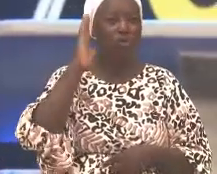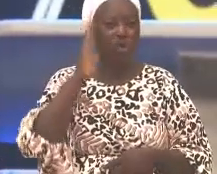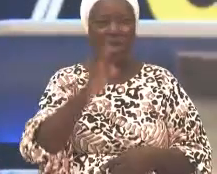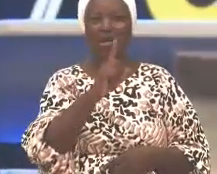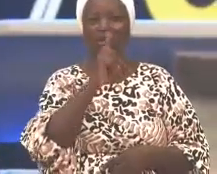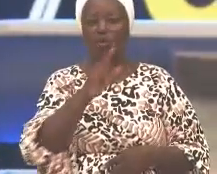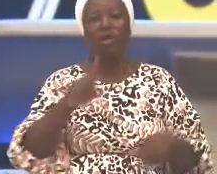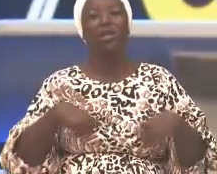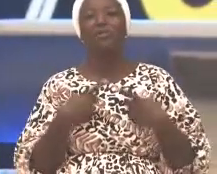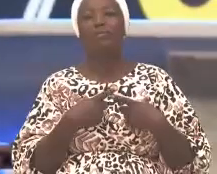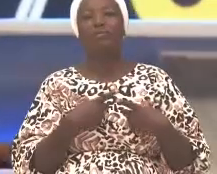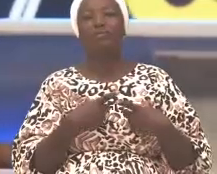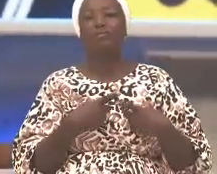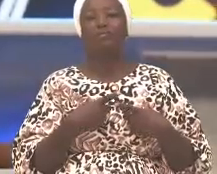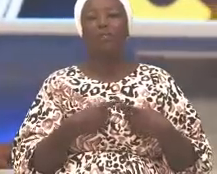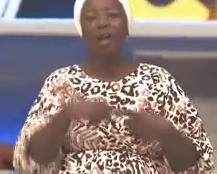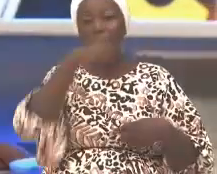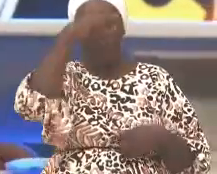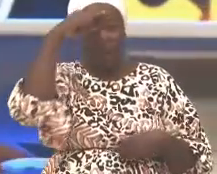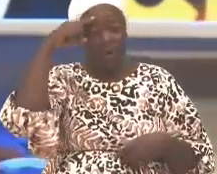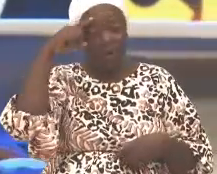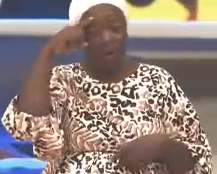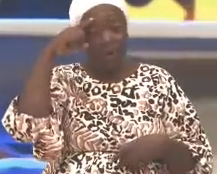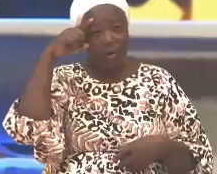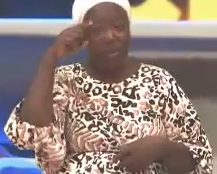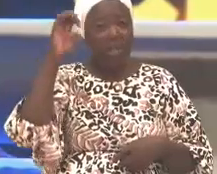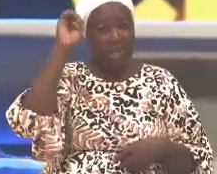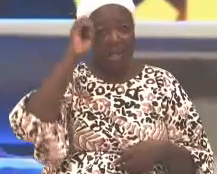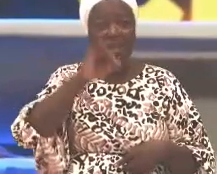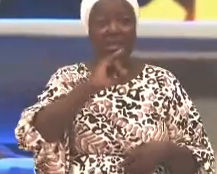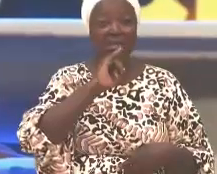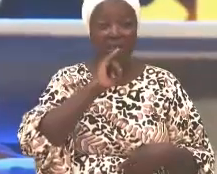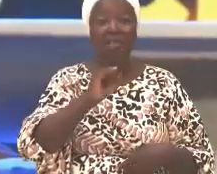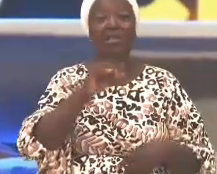surely live. Because he is warned.